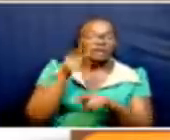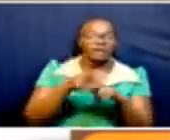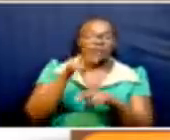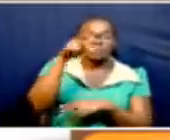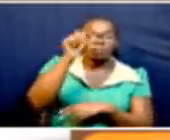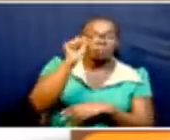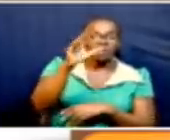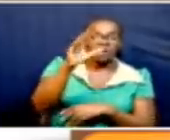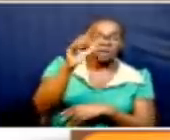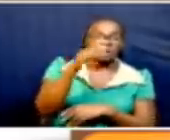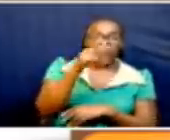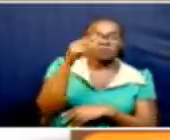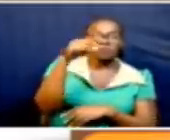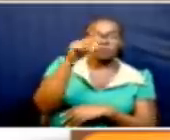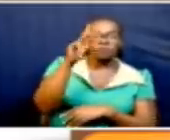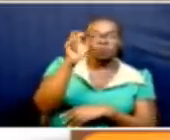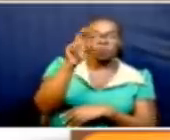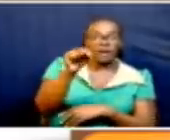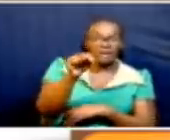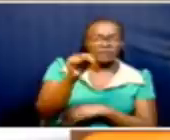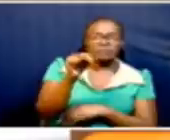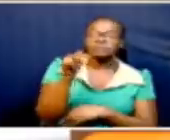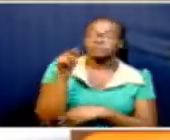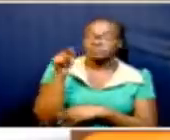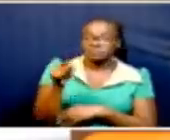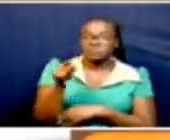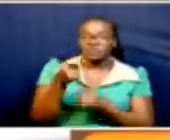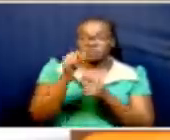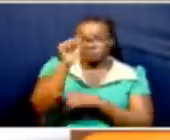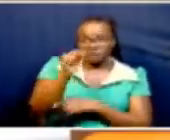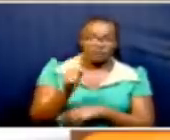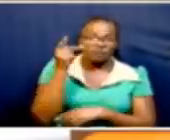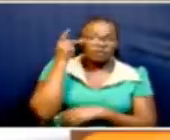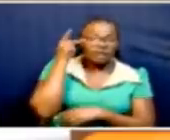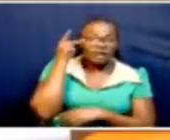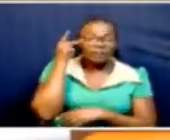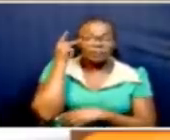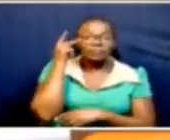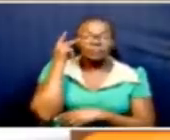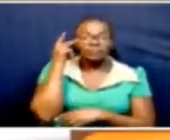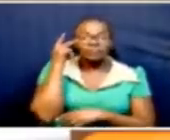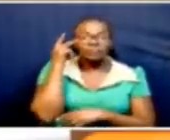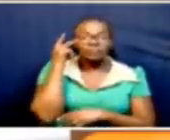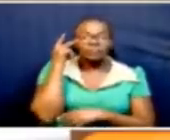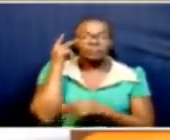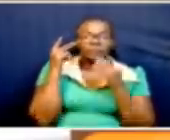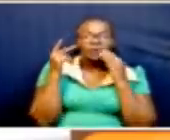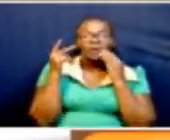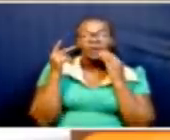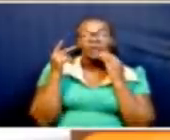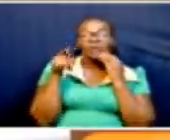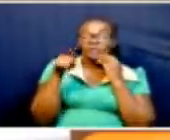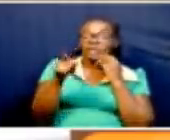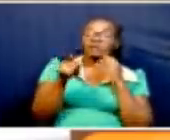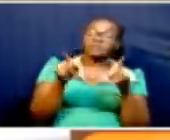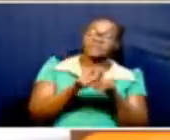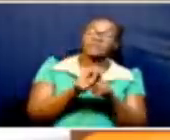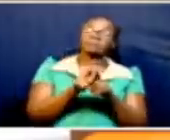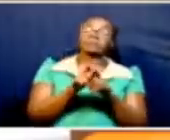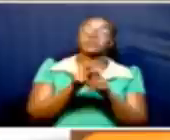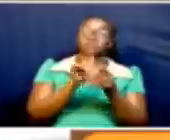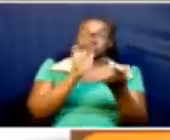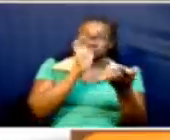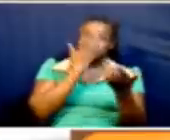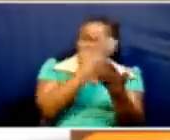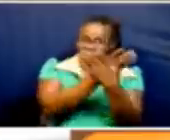Park Geun-hye, I think. Yeah, very good. Of South Korea. You know your president, sir? Okay. The woman. She was jailed for 24 years